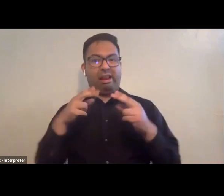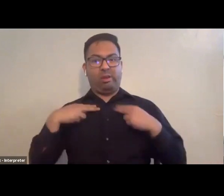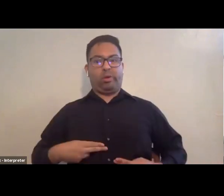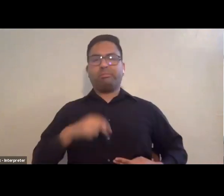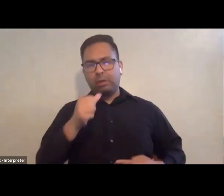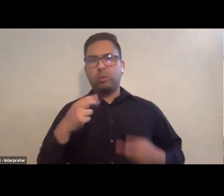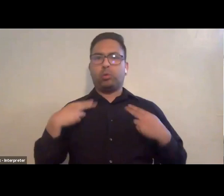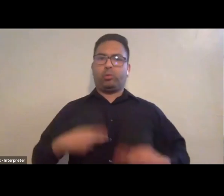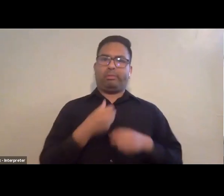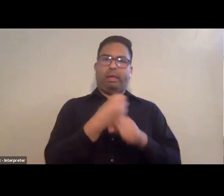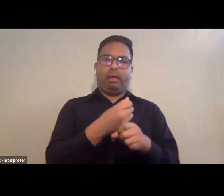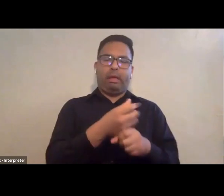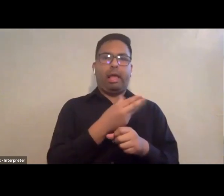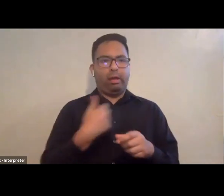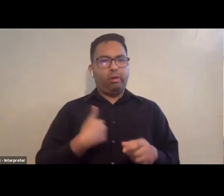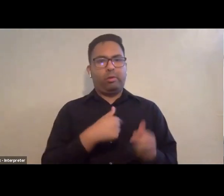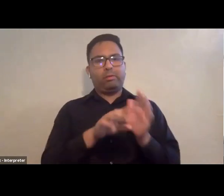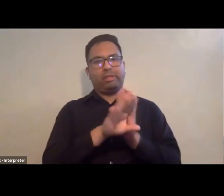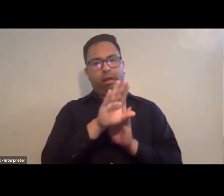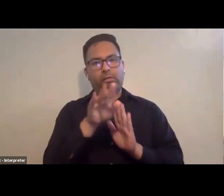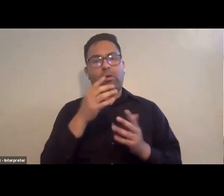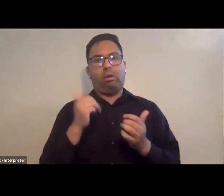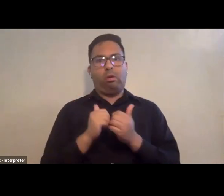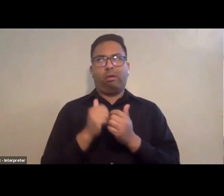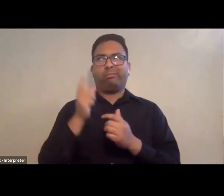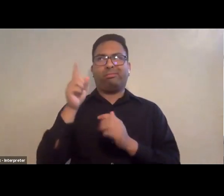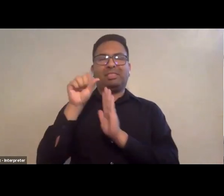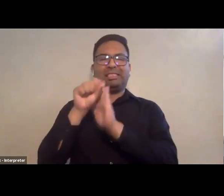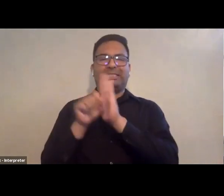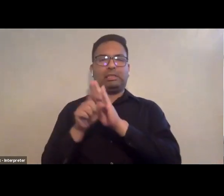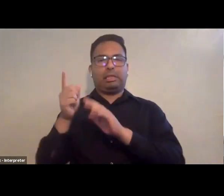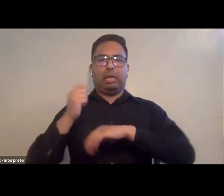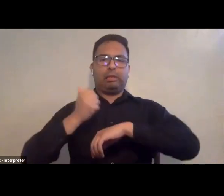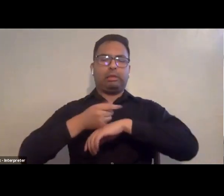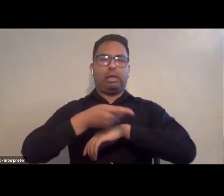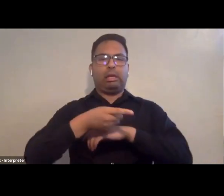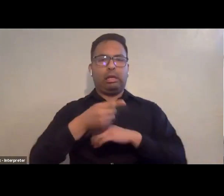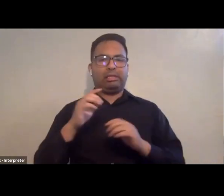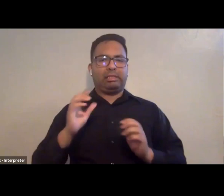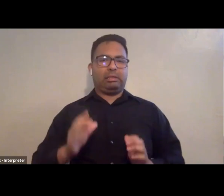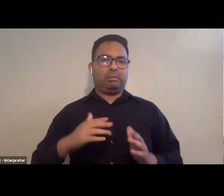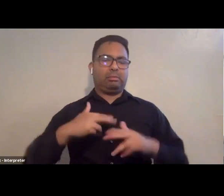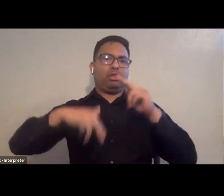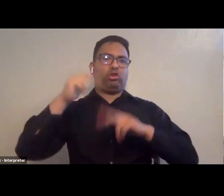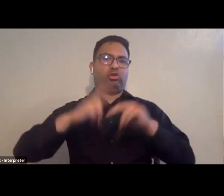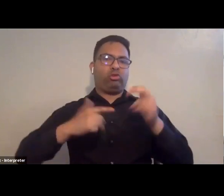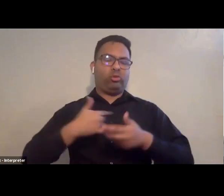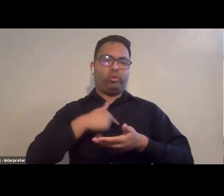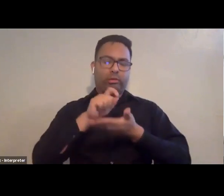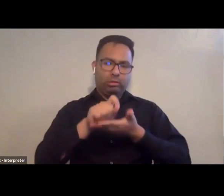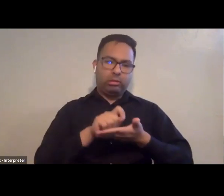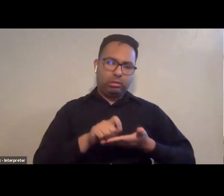man-made, developed within state-sanctioned edifices, and constructed to determine who is